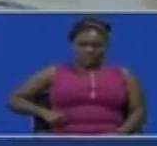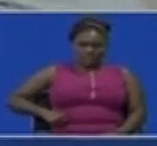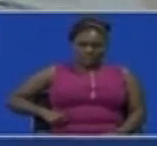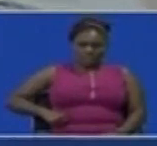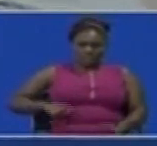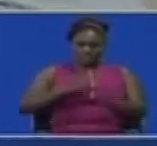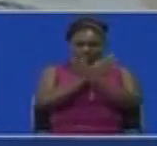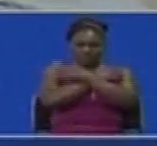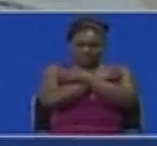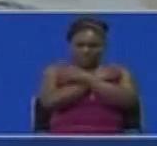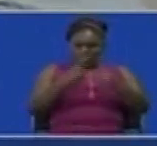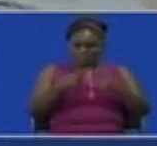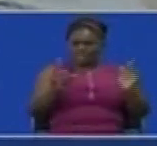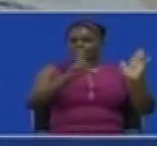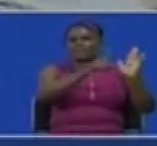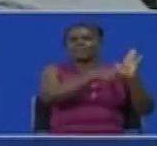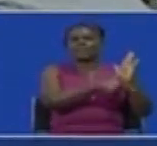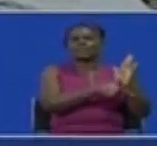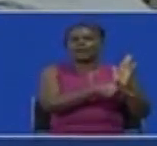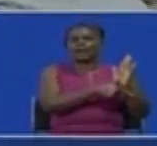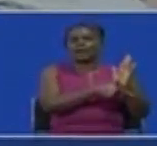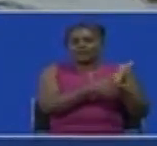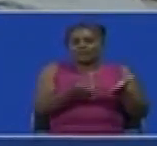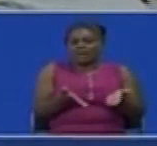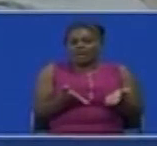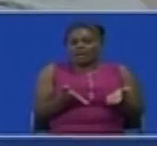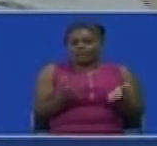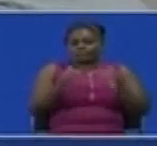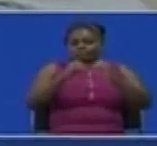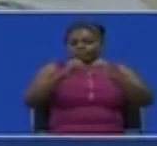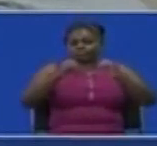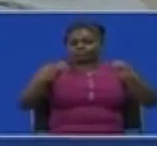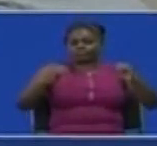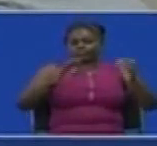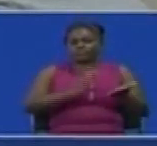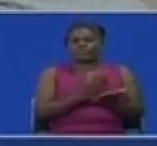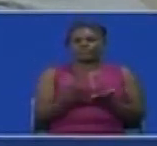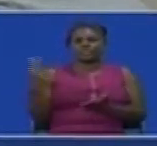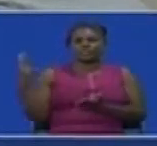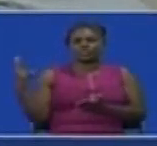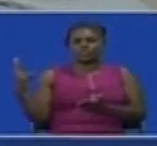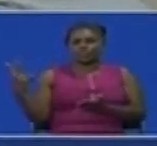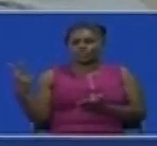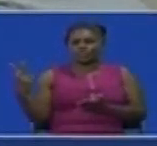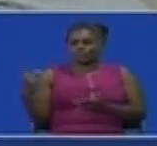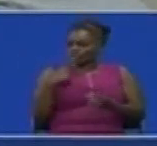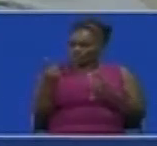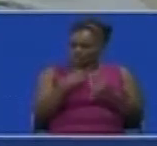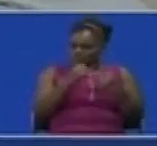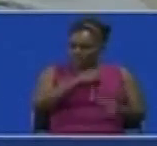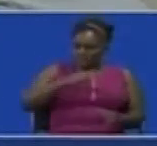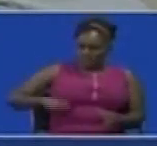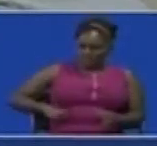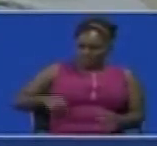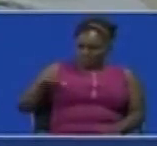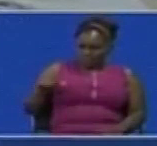the county governments. But later on, actually, there started to appear clear splits between the two of them. When you speak to the Senator of Mombasa, he'll tell you